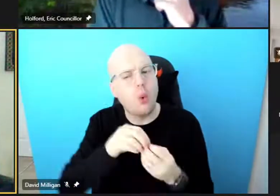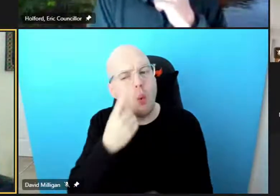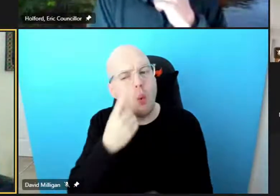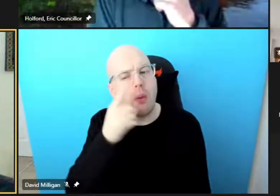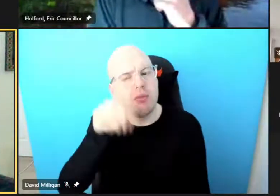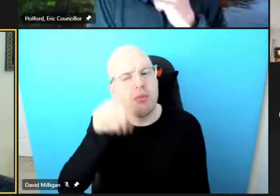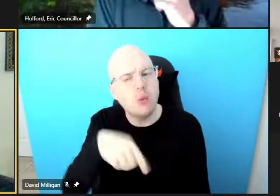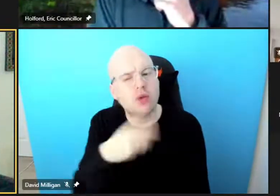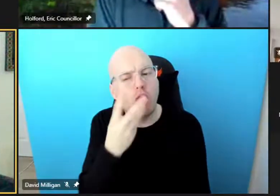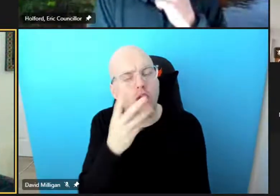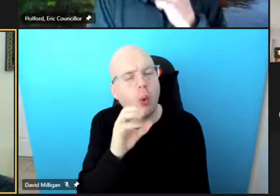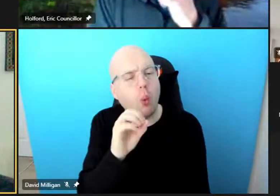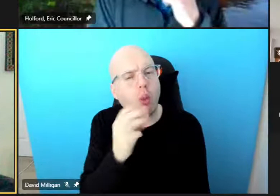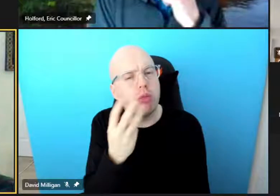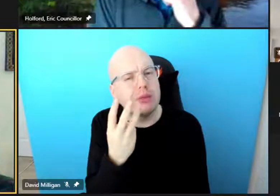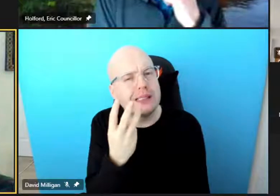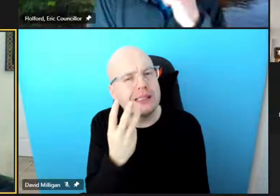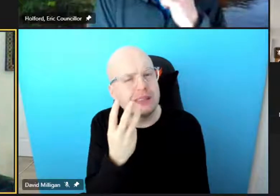1,303 expected audit days.